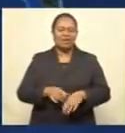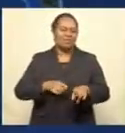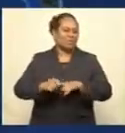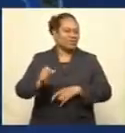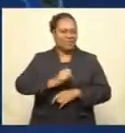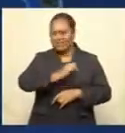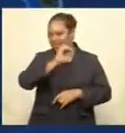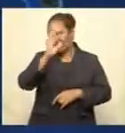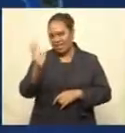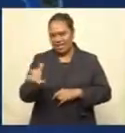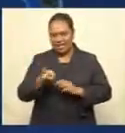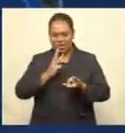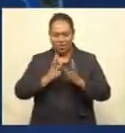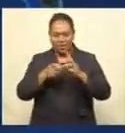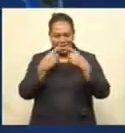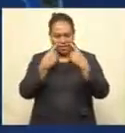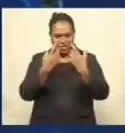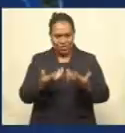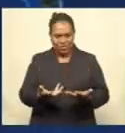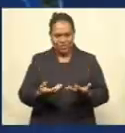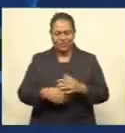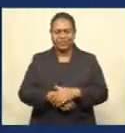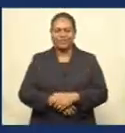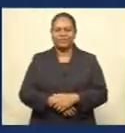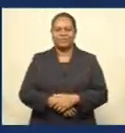conditions prevail today.